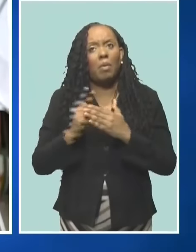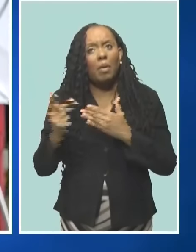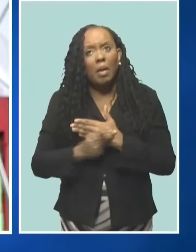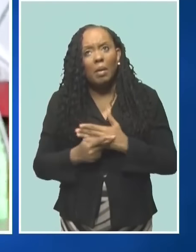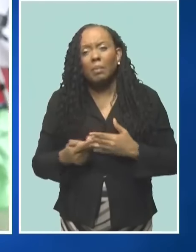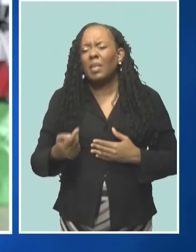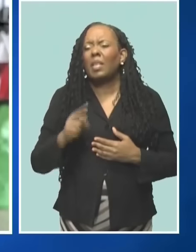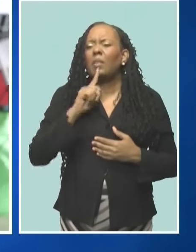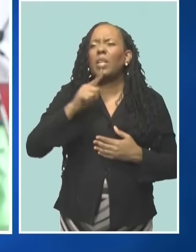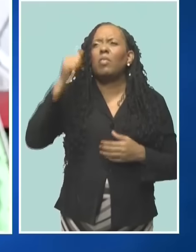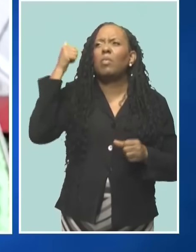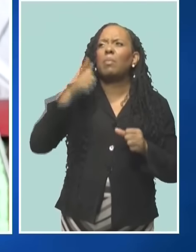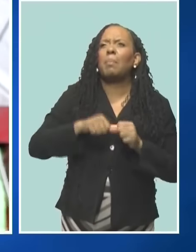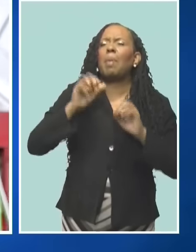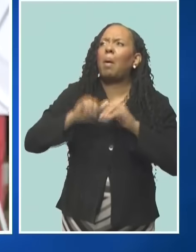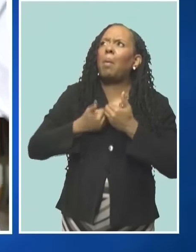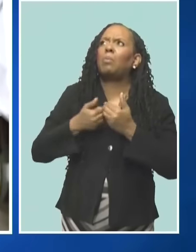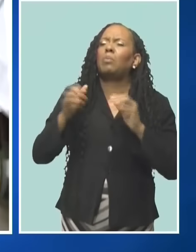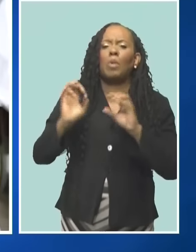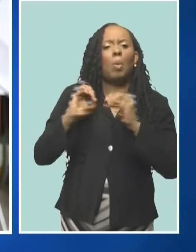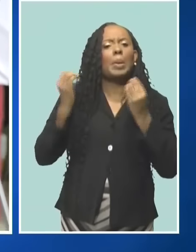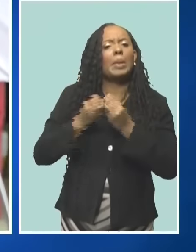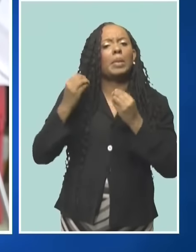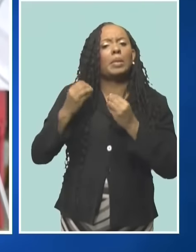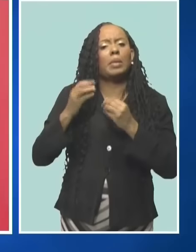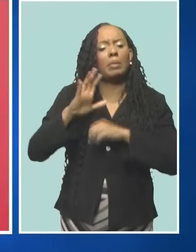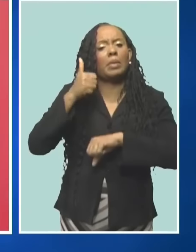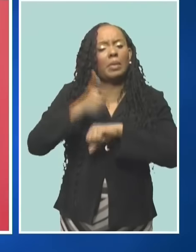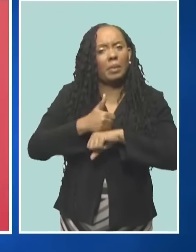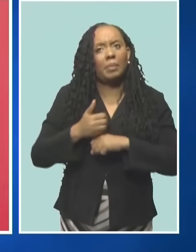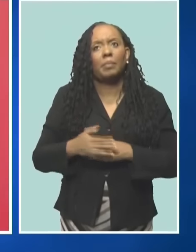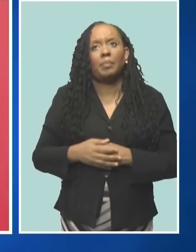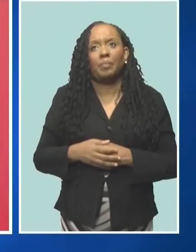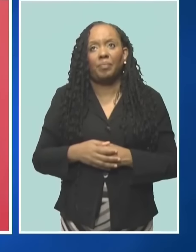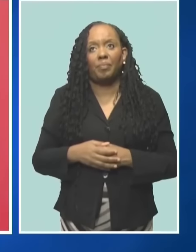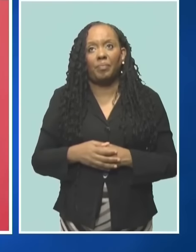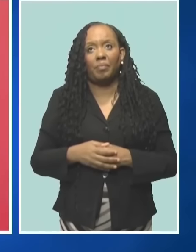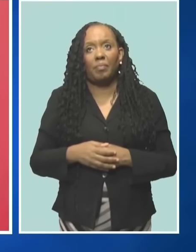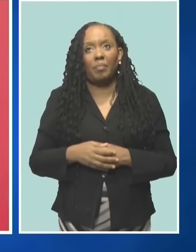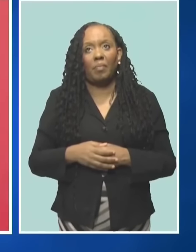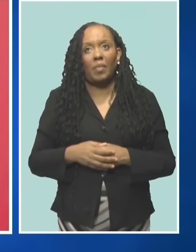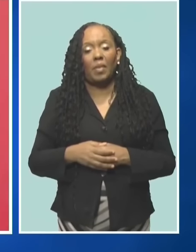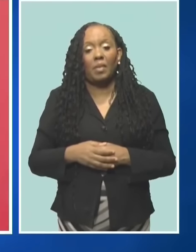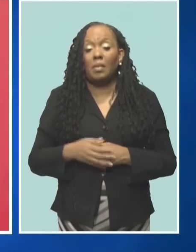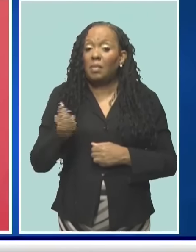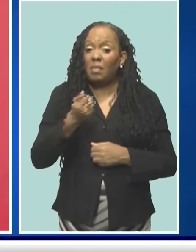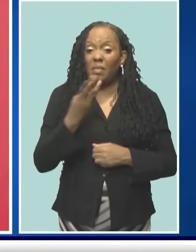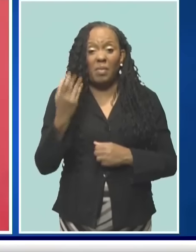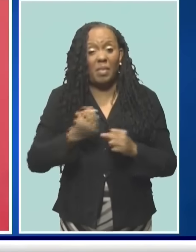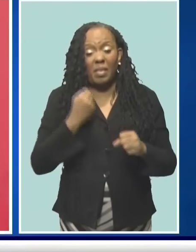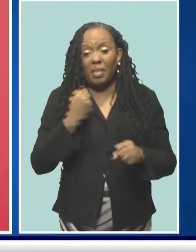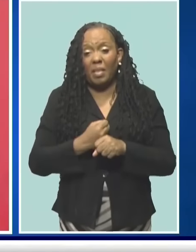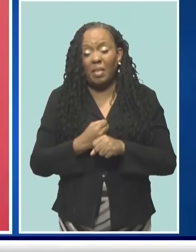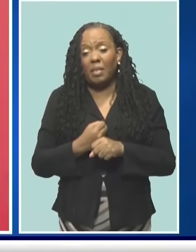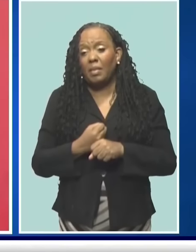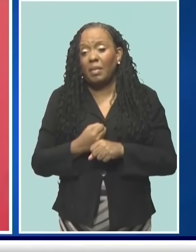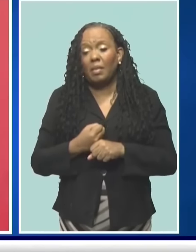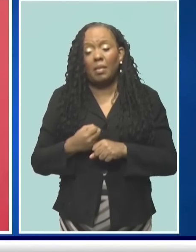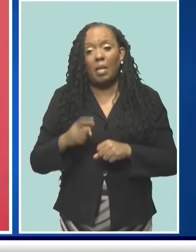the organization and touched on a few other points. 30 years have gone very fast, and certainly the